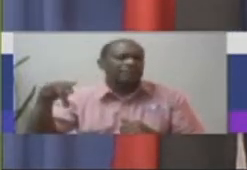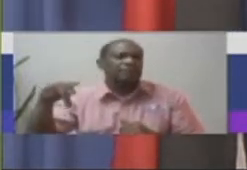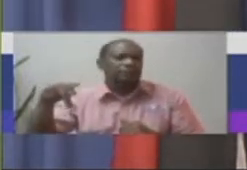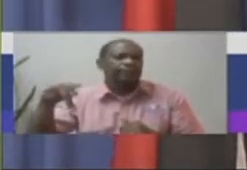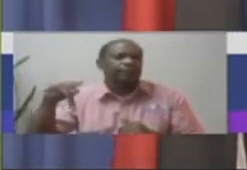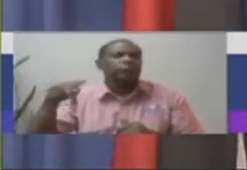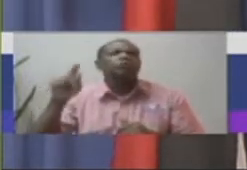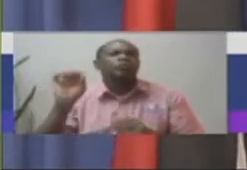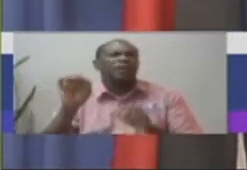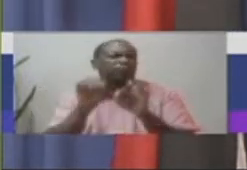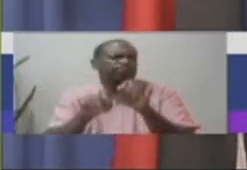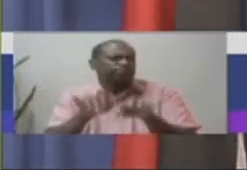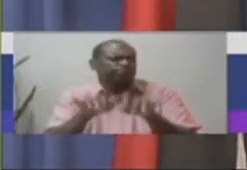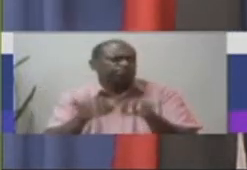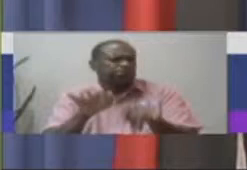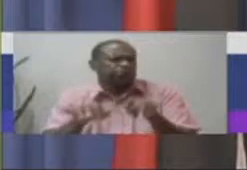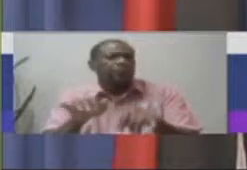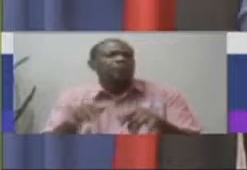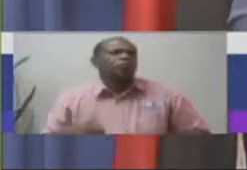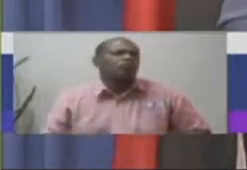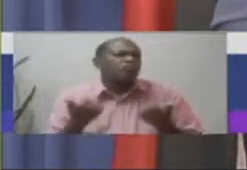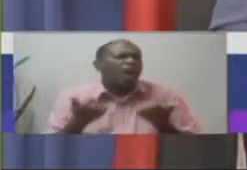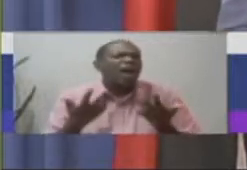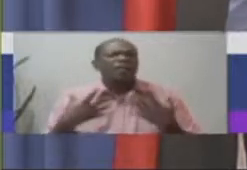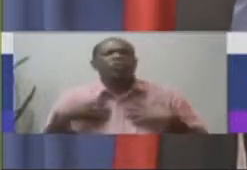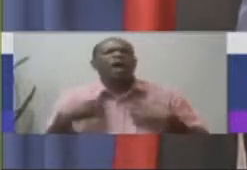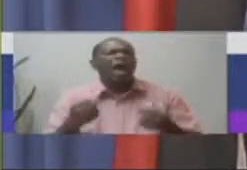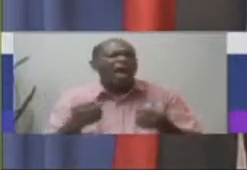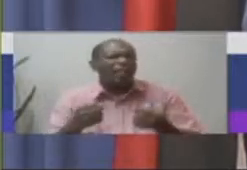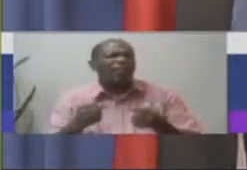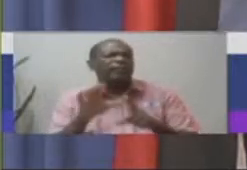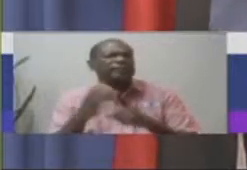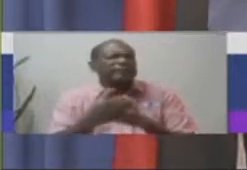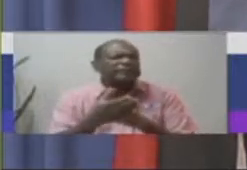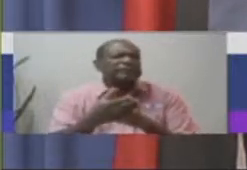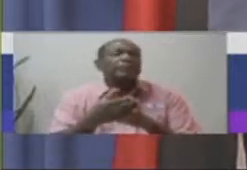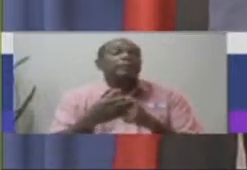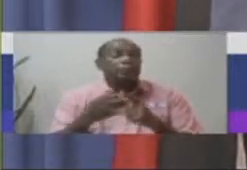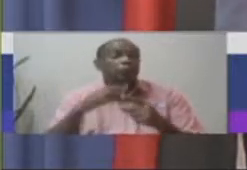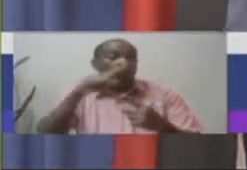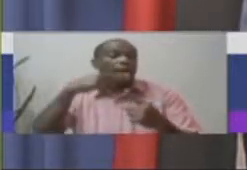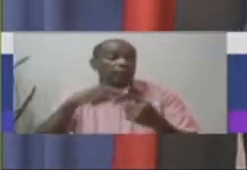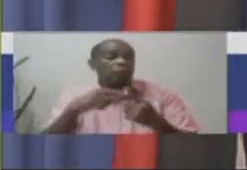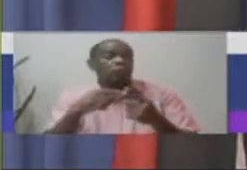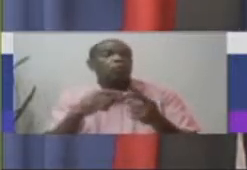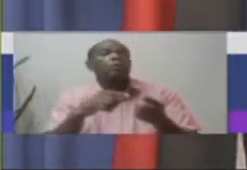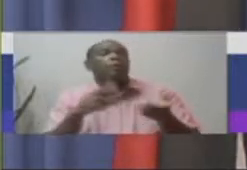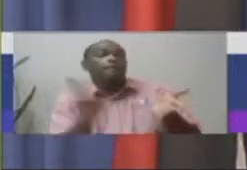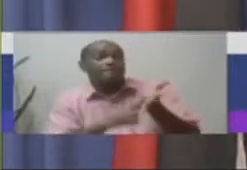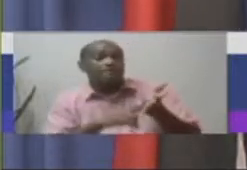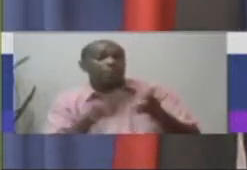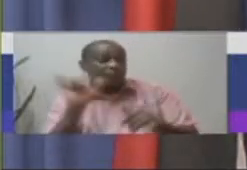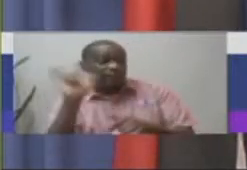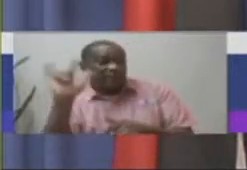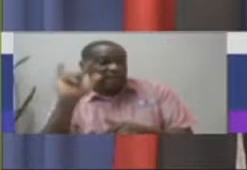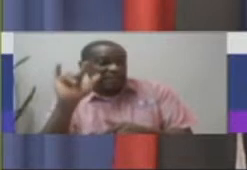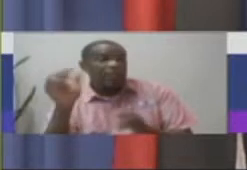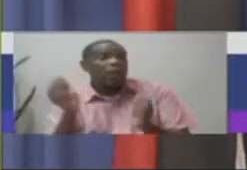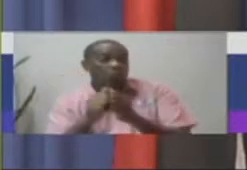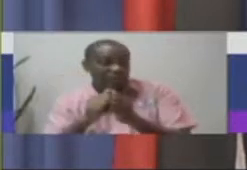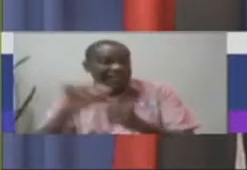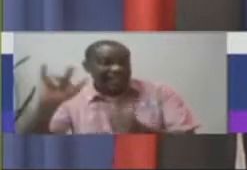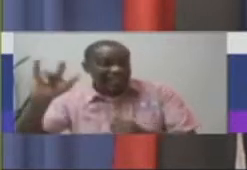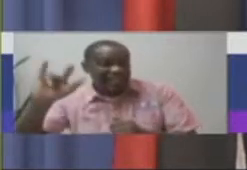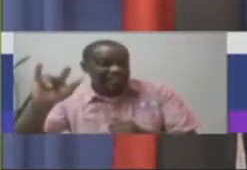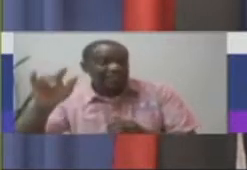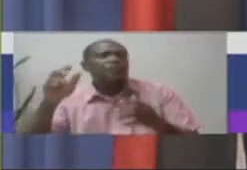like your address, your health status, and so on, as you book your flight with the airline that you're using. This system is already in place